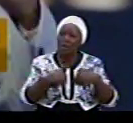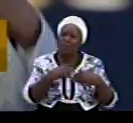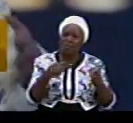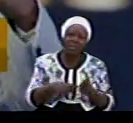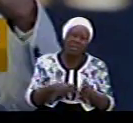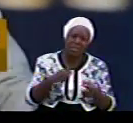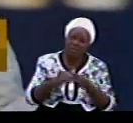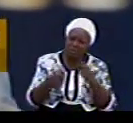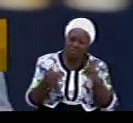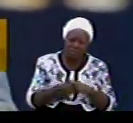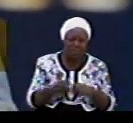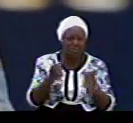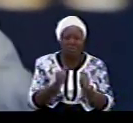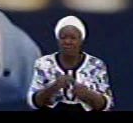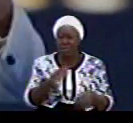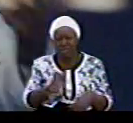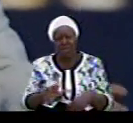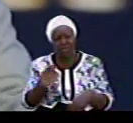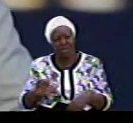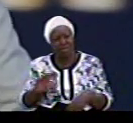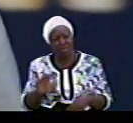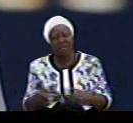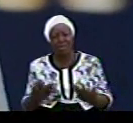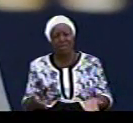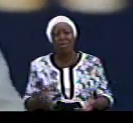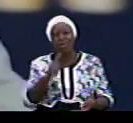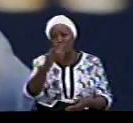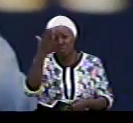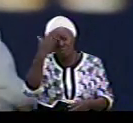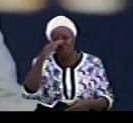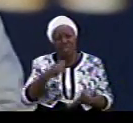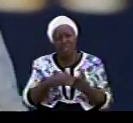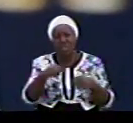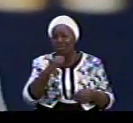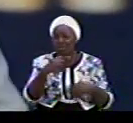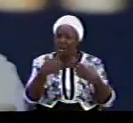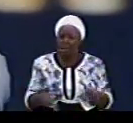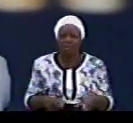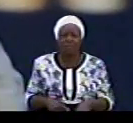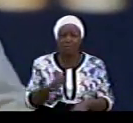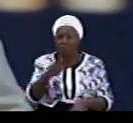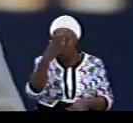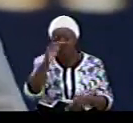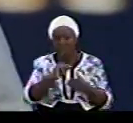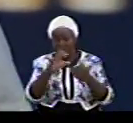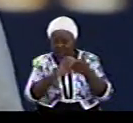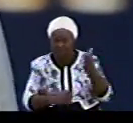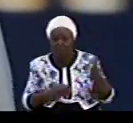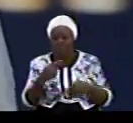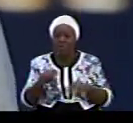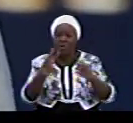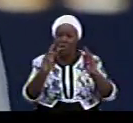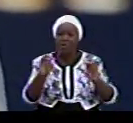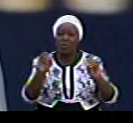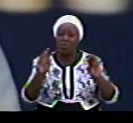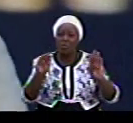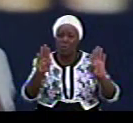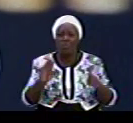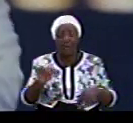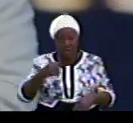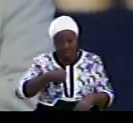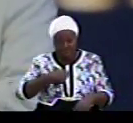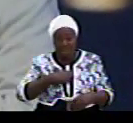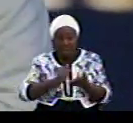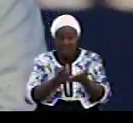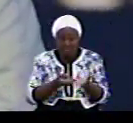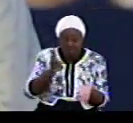child, child, child. You know it cannot happen. You know they have removed your womb. I signed the paper myself. And